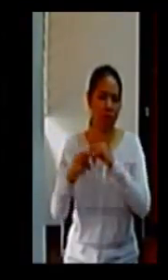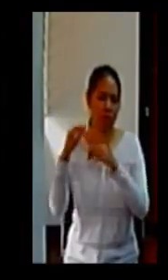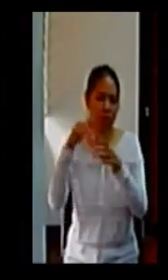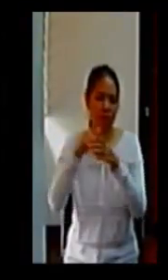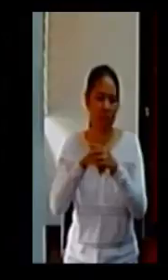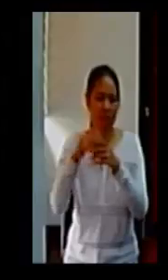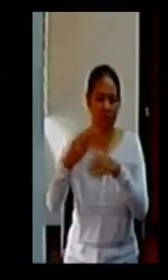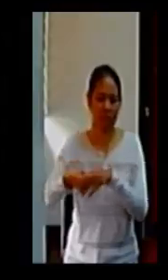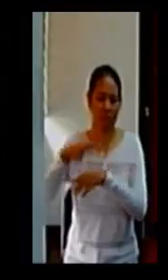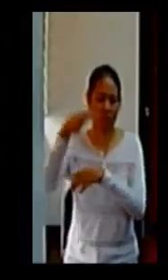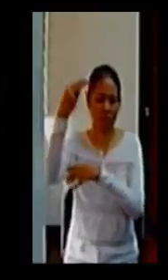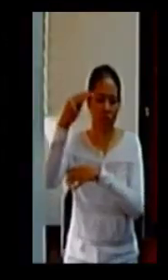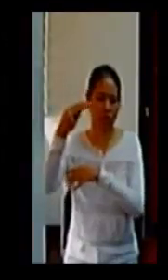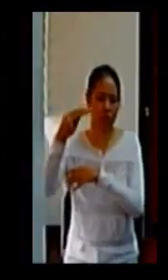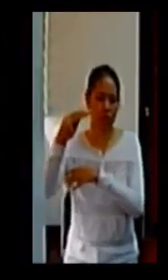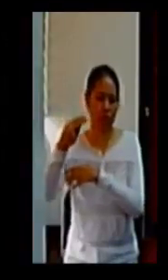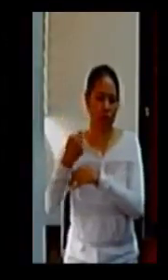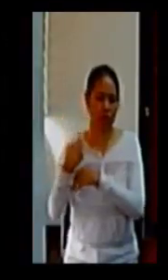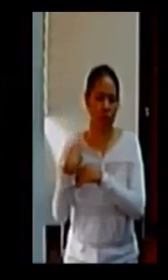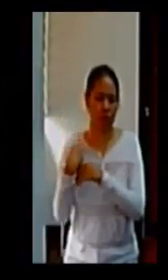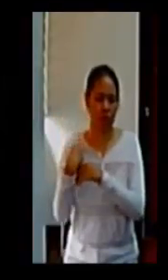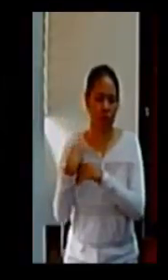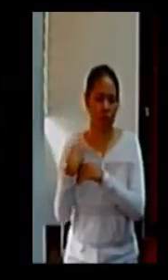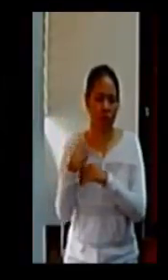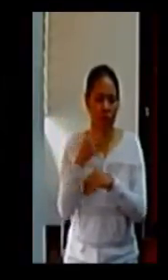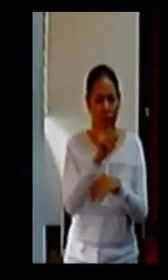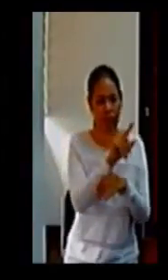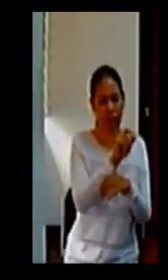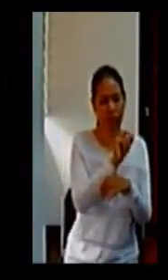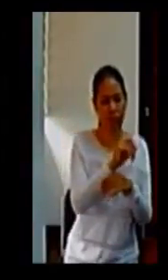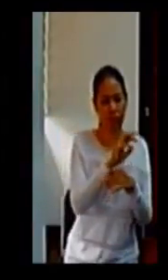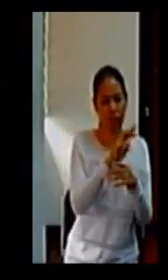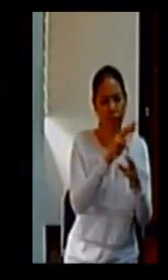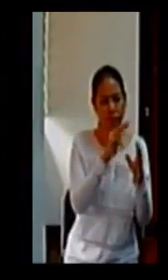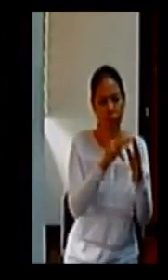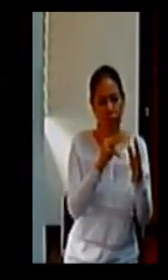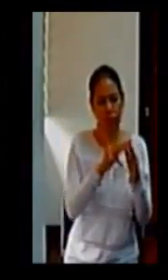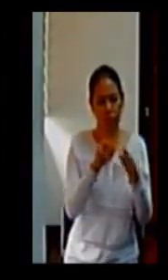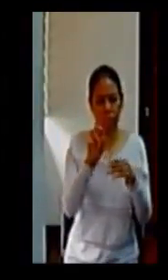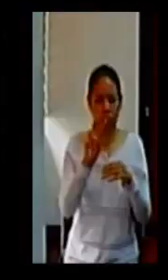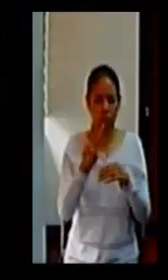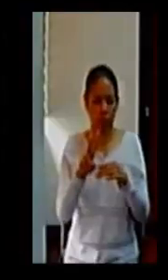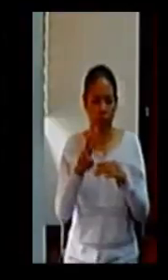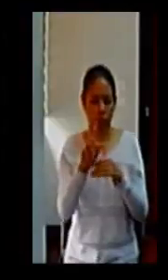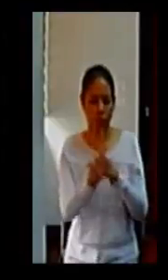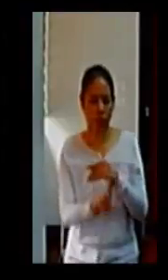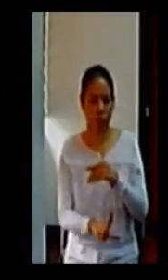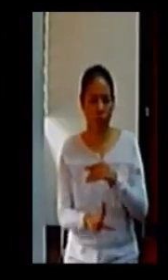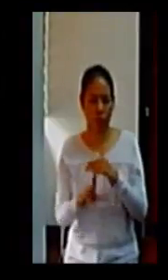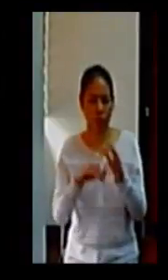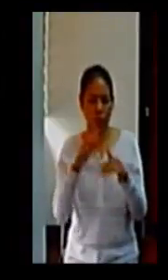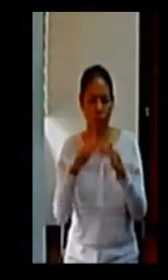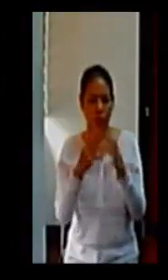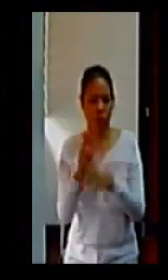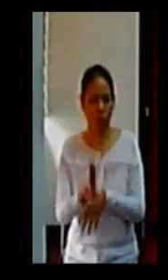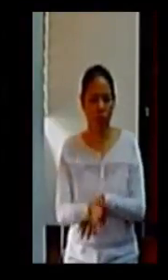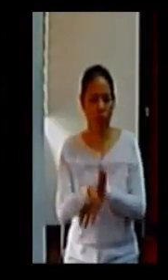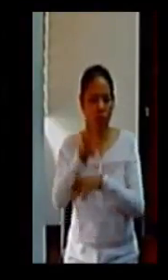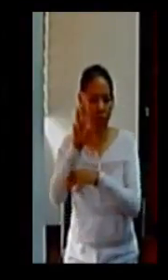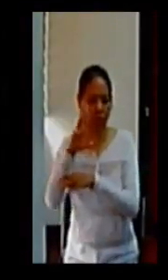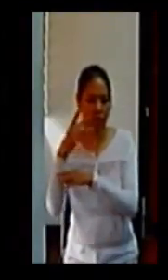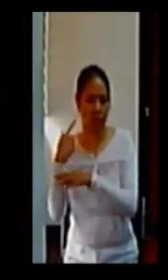this. Of the 11 municipalities, 2 are lowland, but all the highland municipalities